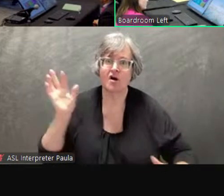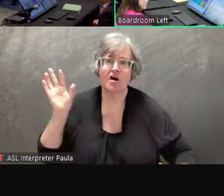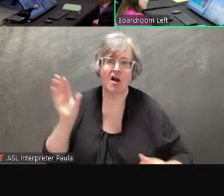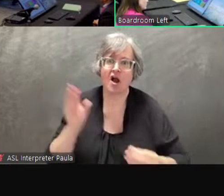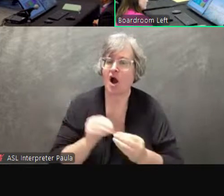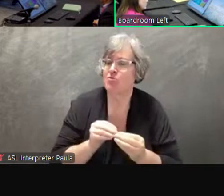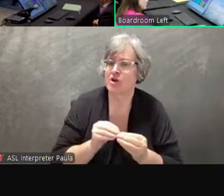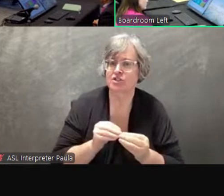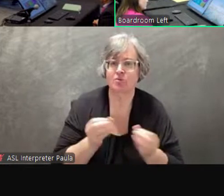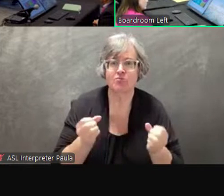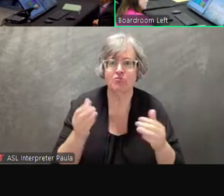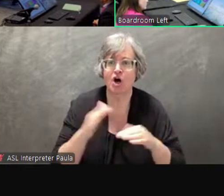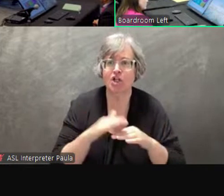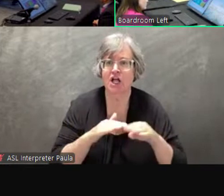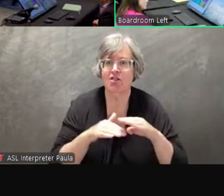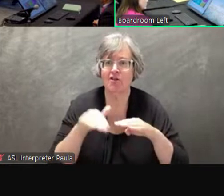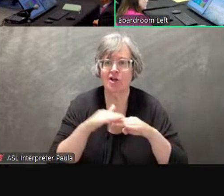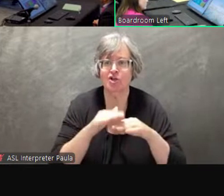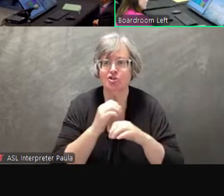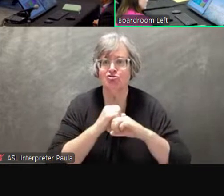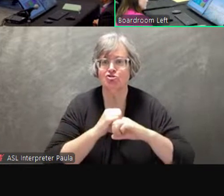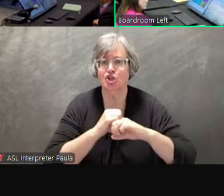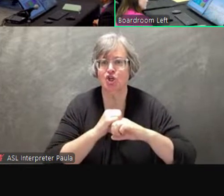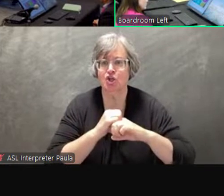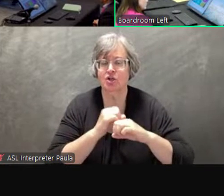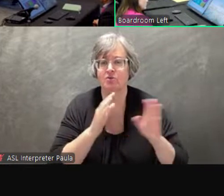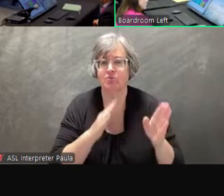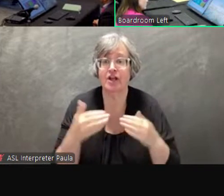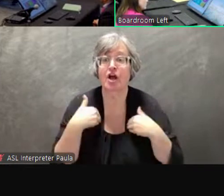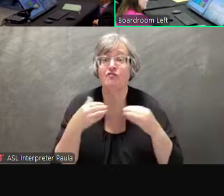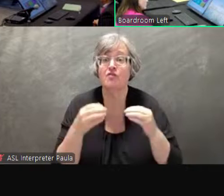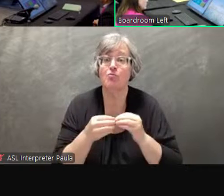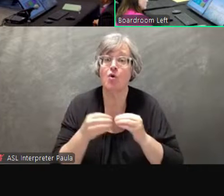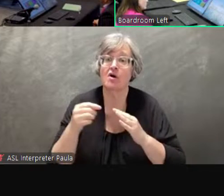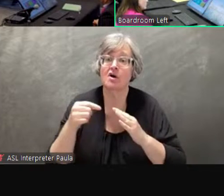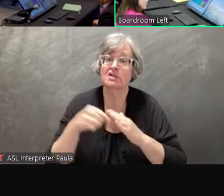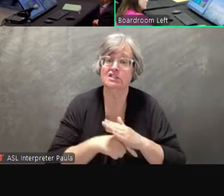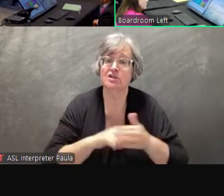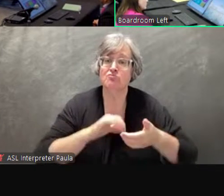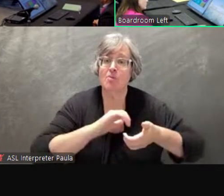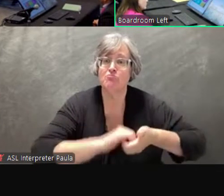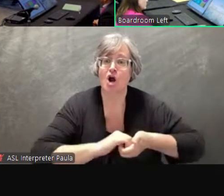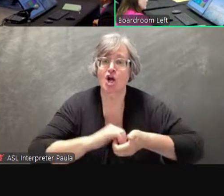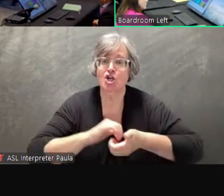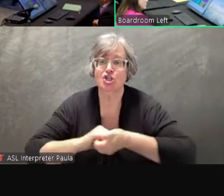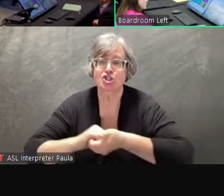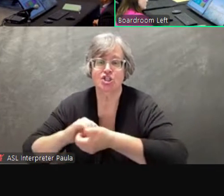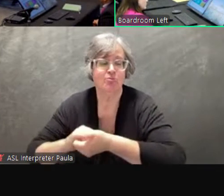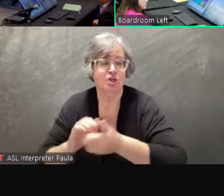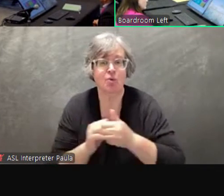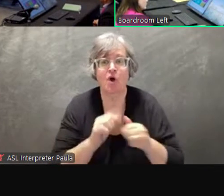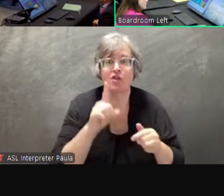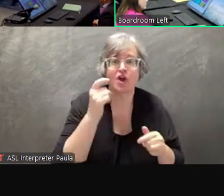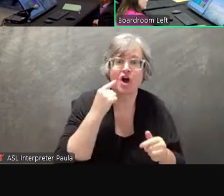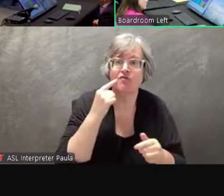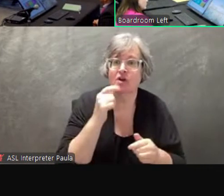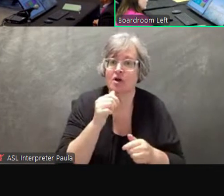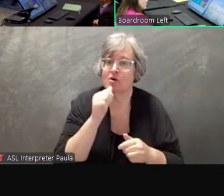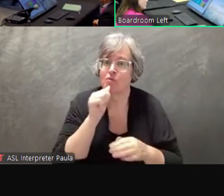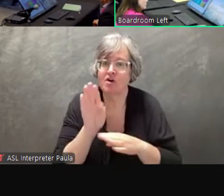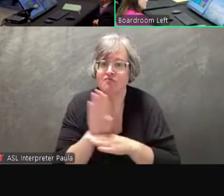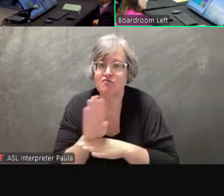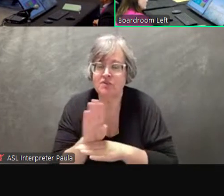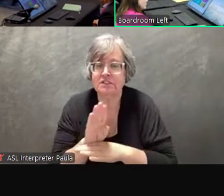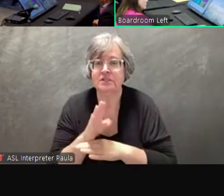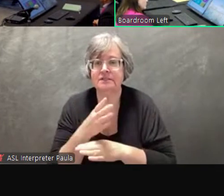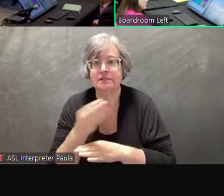security plan relying in more and deeper partnerships with government, with the private sector, and with the nonprofit